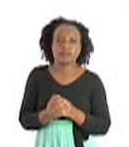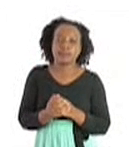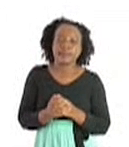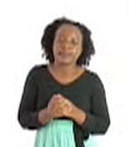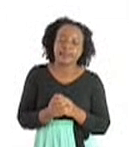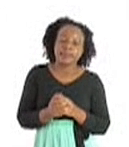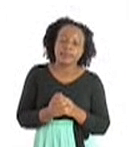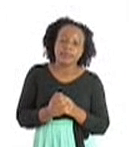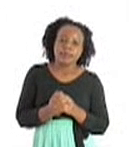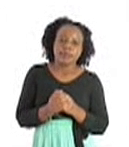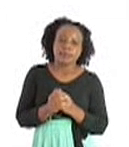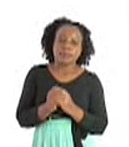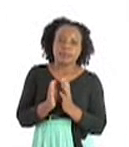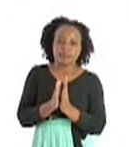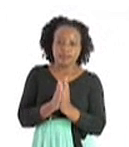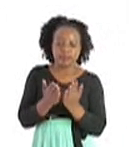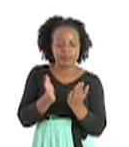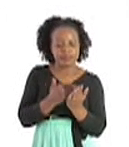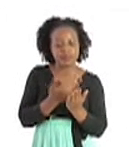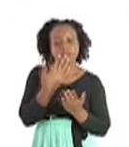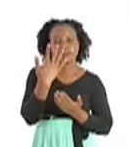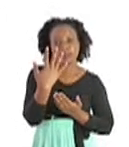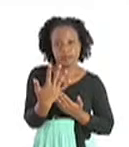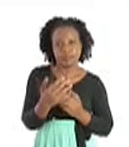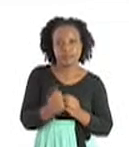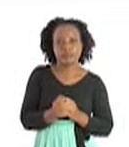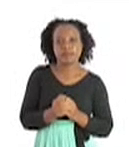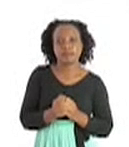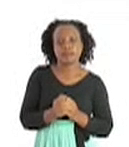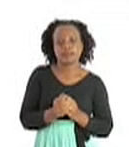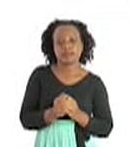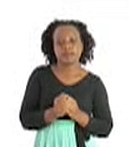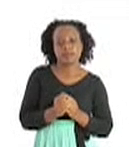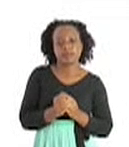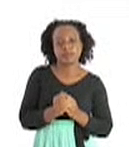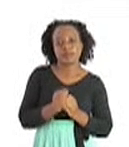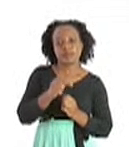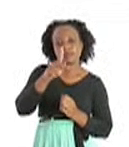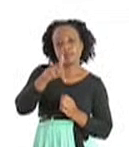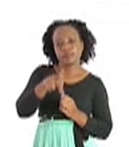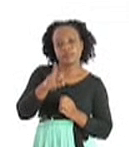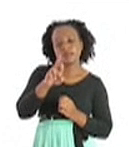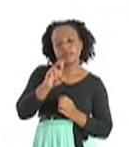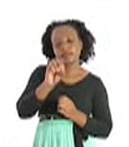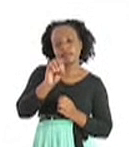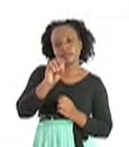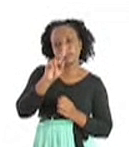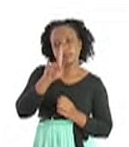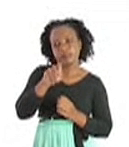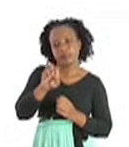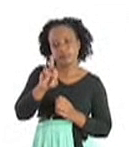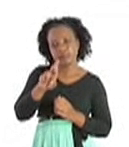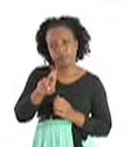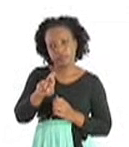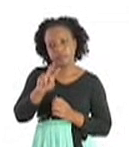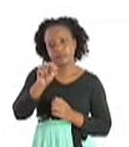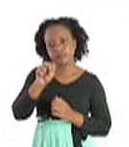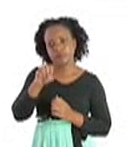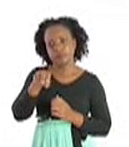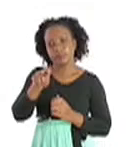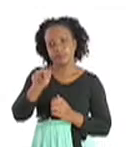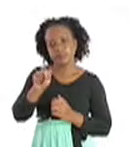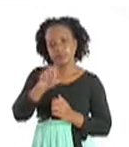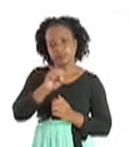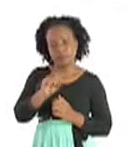Now, on page 5, we are going to see, or we are going to look at the proper nouns. Now,